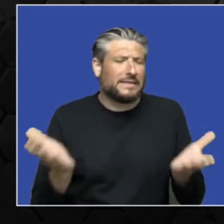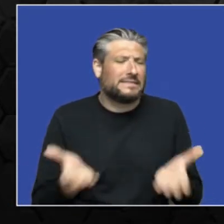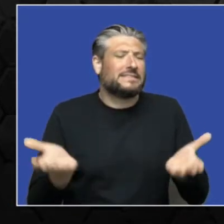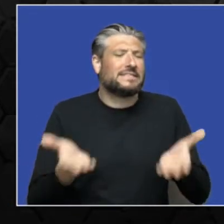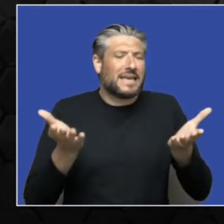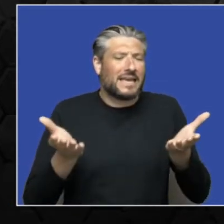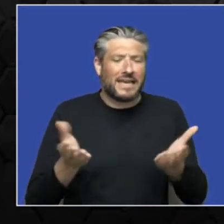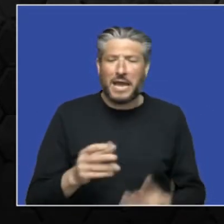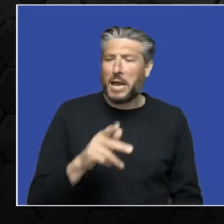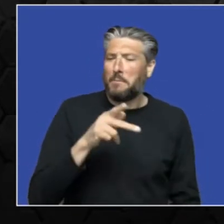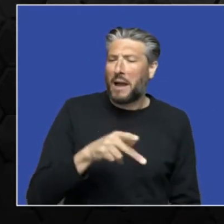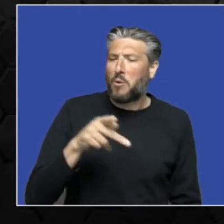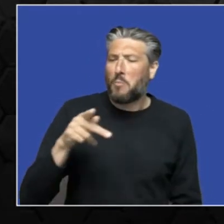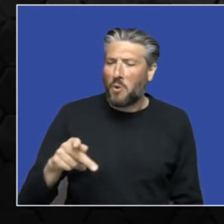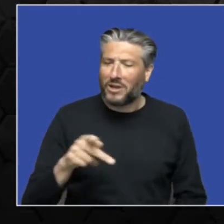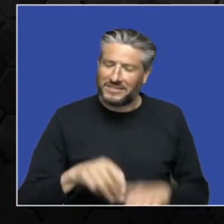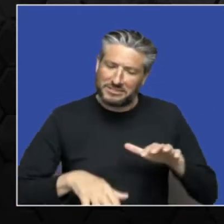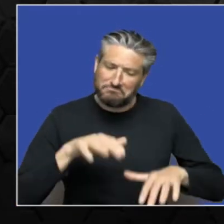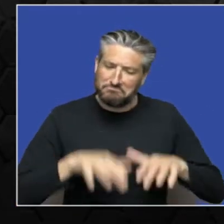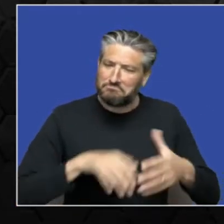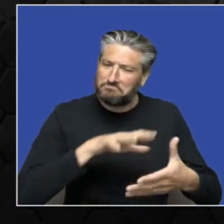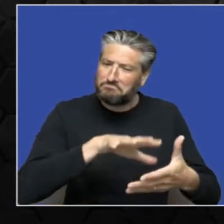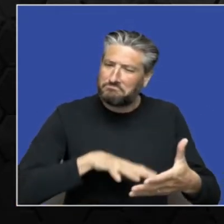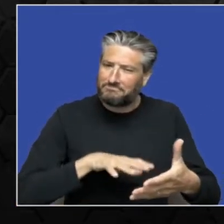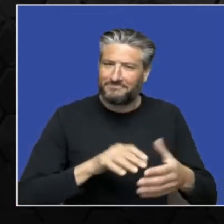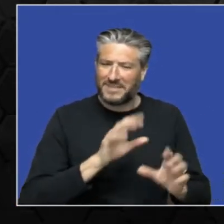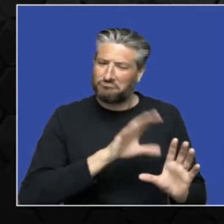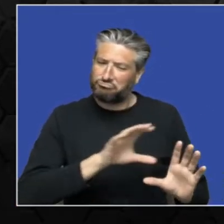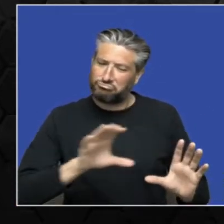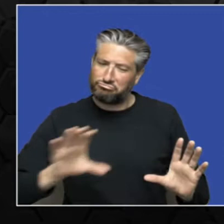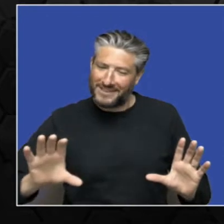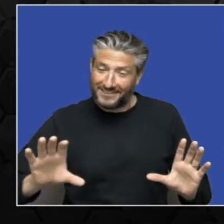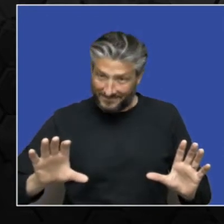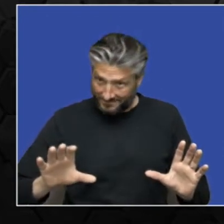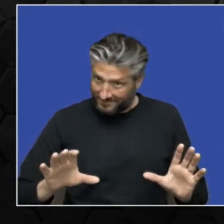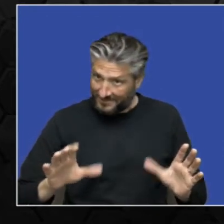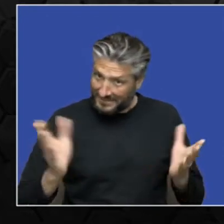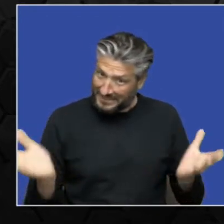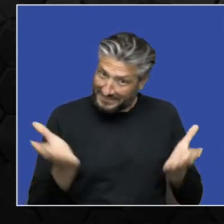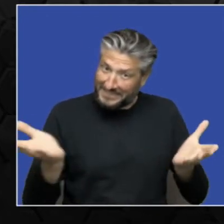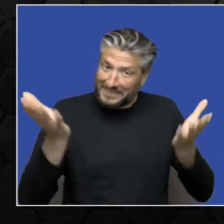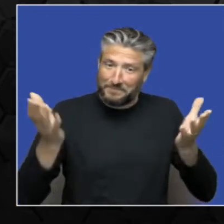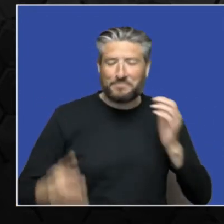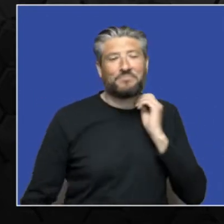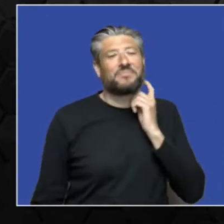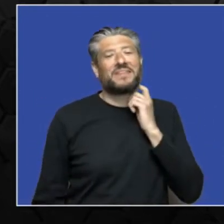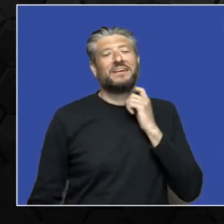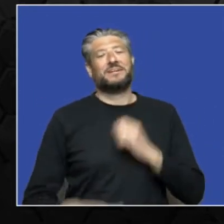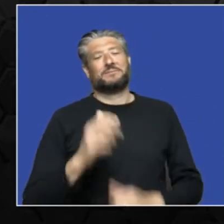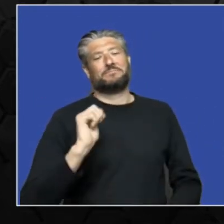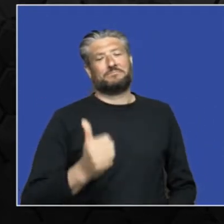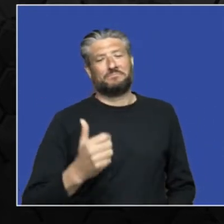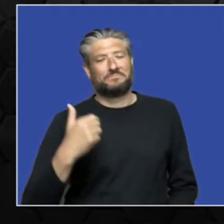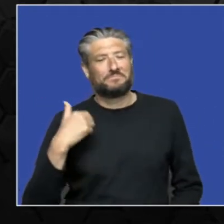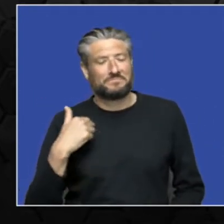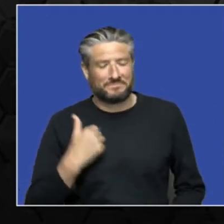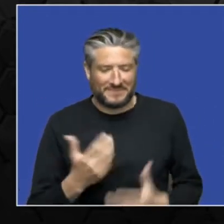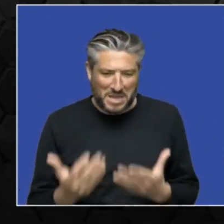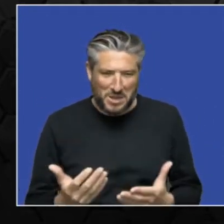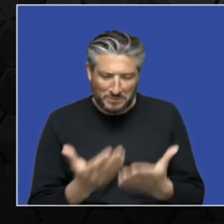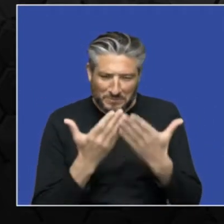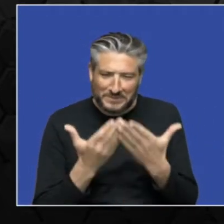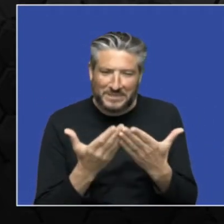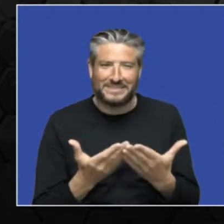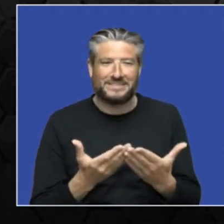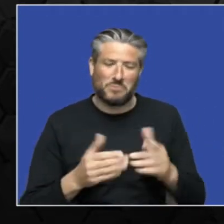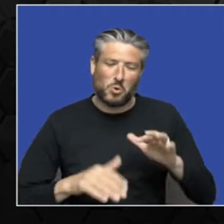start, can you introduce yourself a bit? Yes, so I'm Malte. I'm studying computer science for my bachelor's degree, and